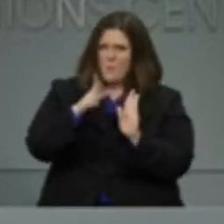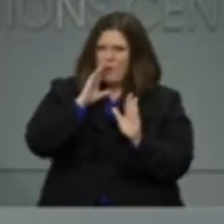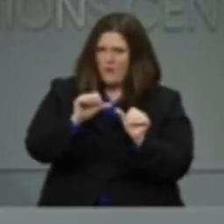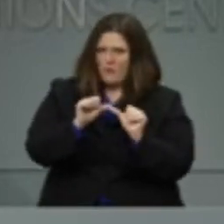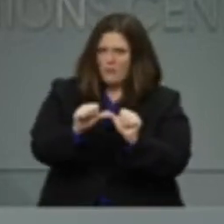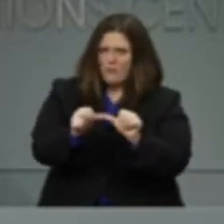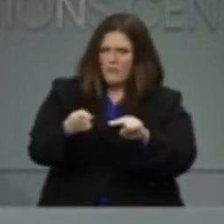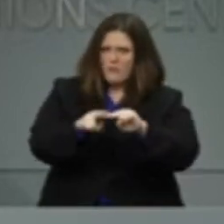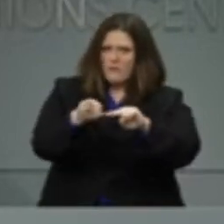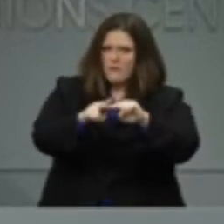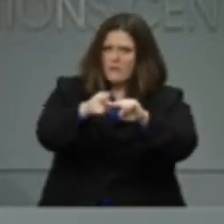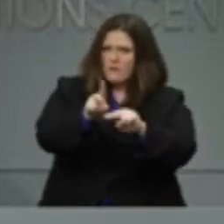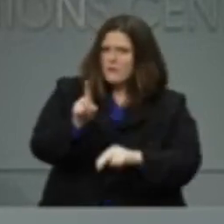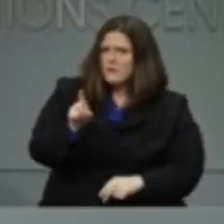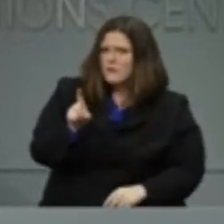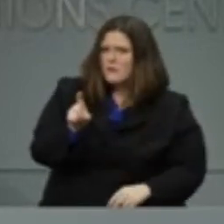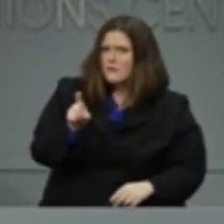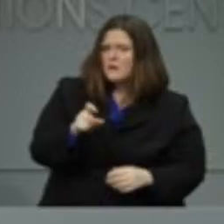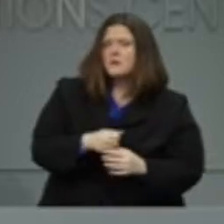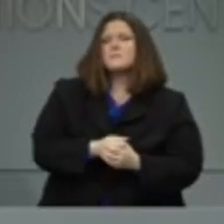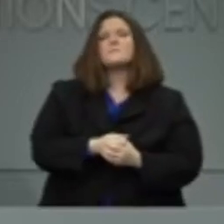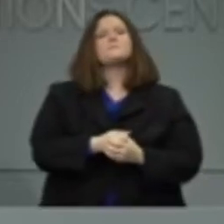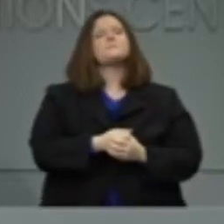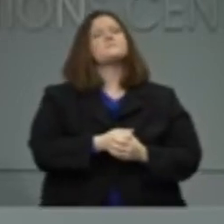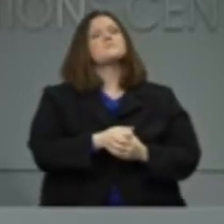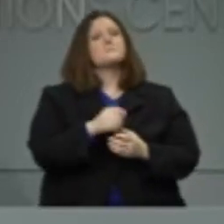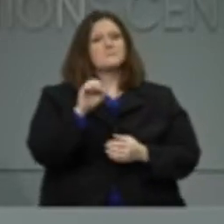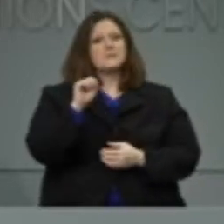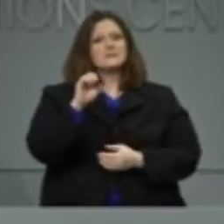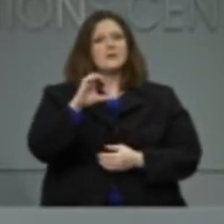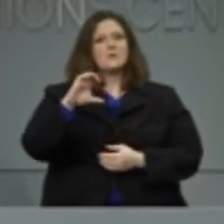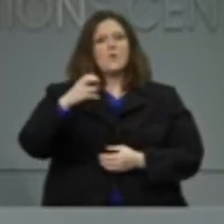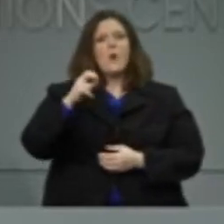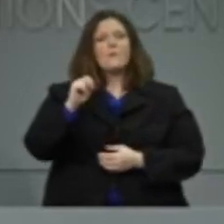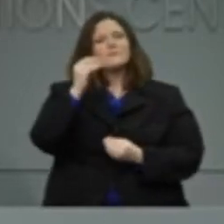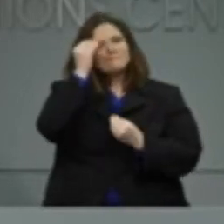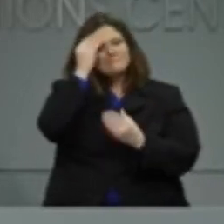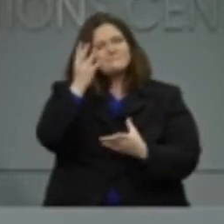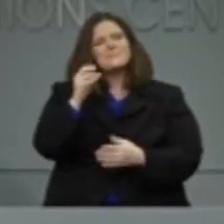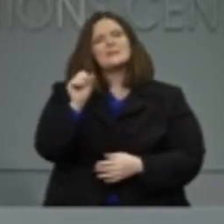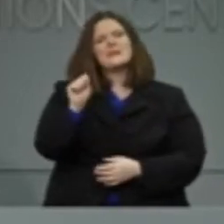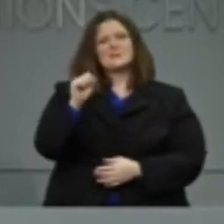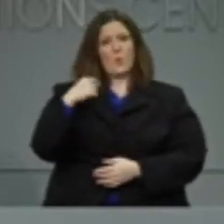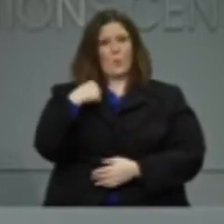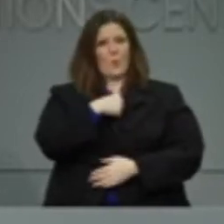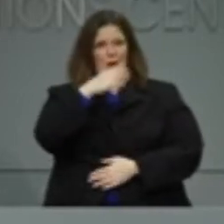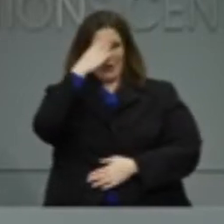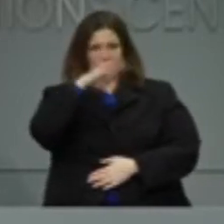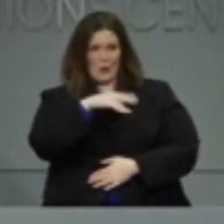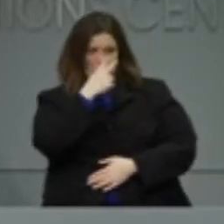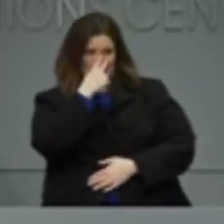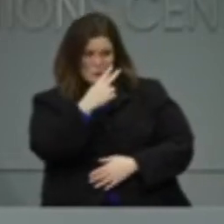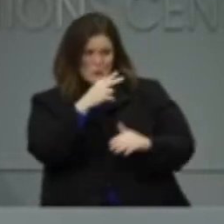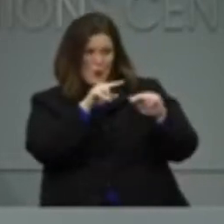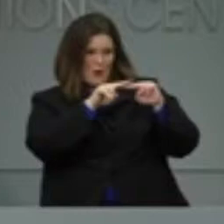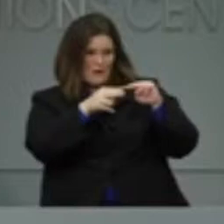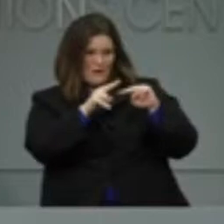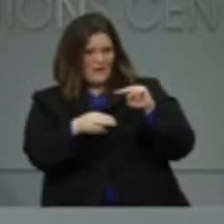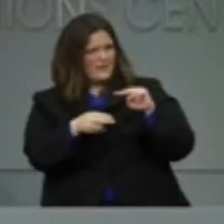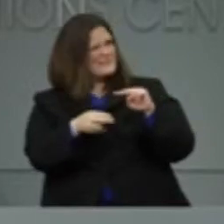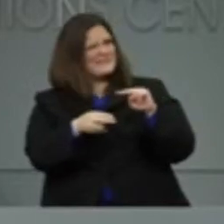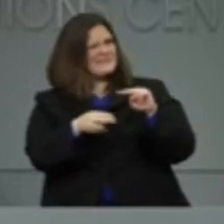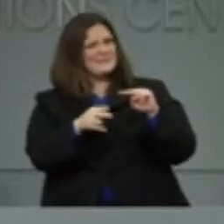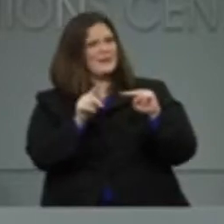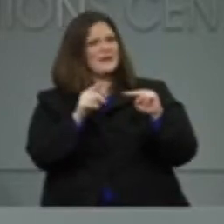Thanks, Vanessa. While we have been making progress, we knew that progress was fragile. And we're seeing some of the additional